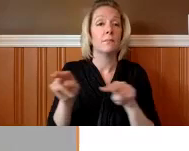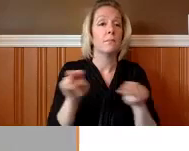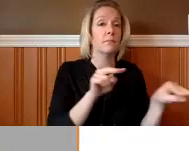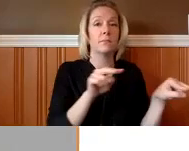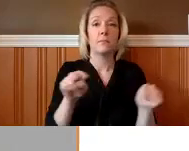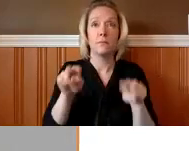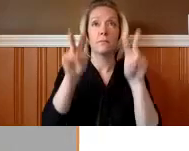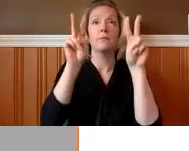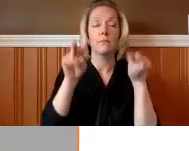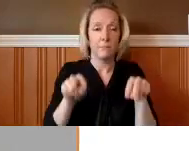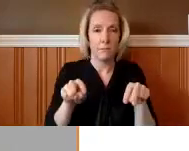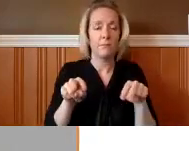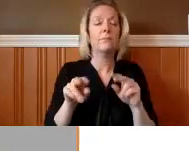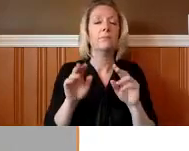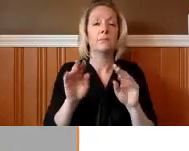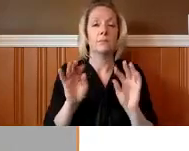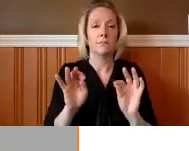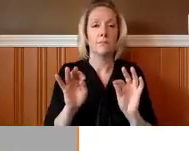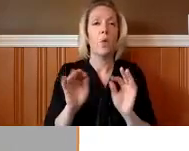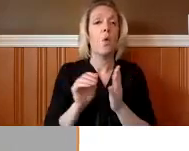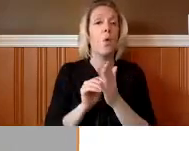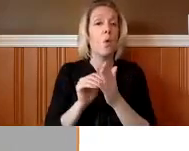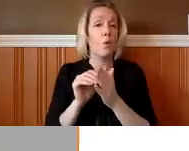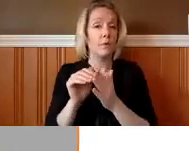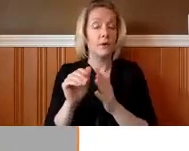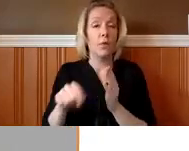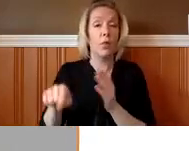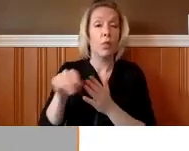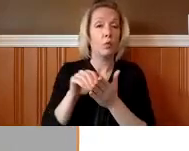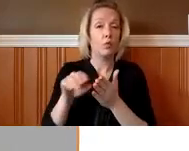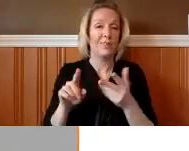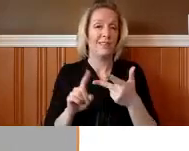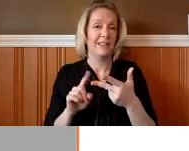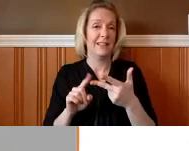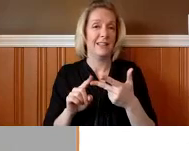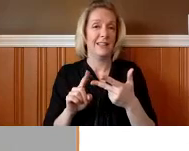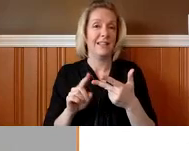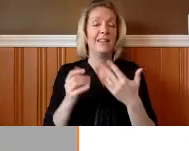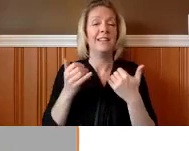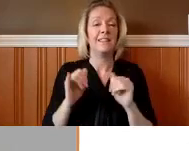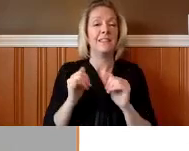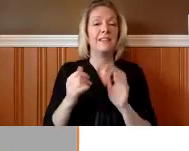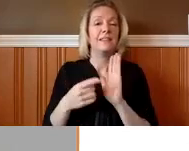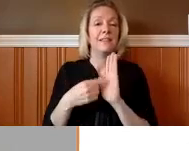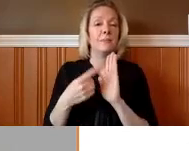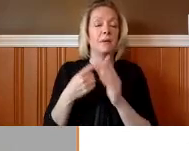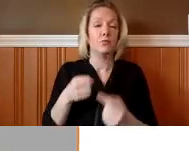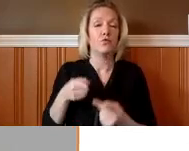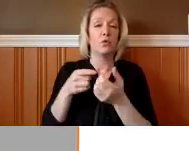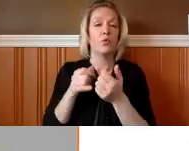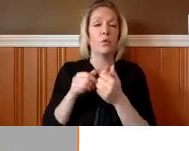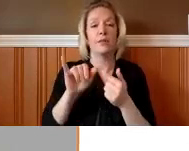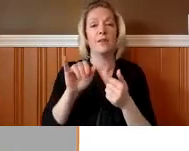fields, and oftentimes have some real, still have issues with their inferior visual field. That's the one we see really